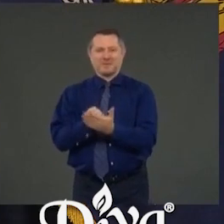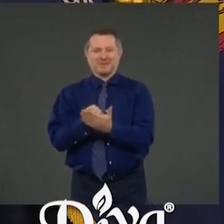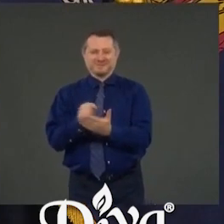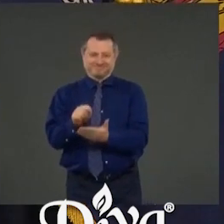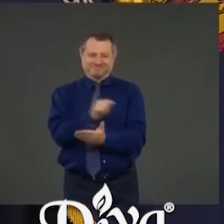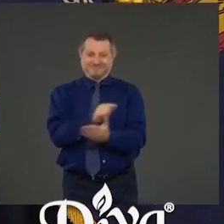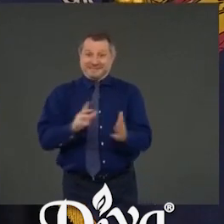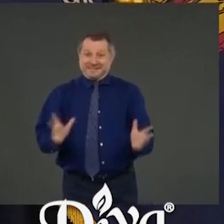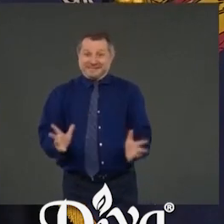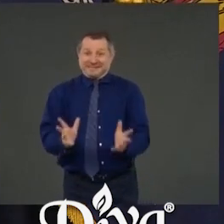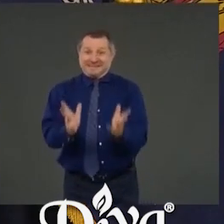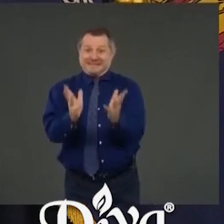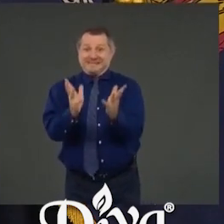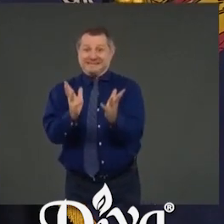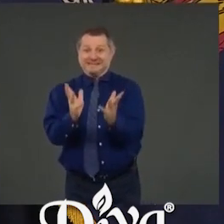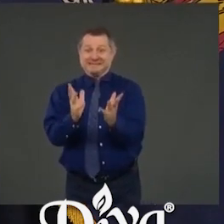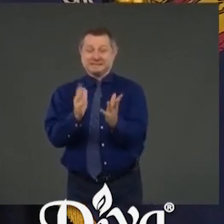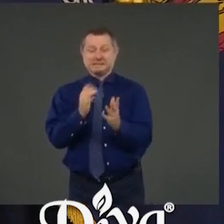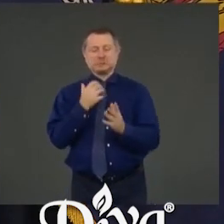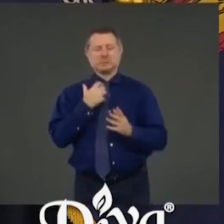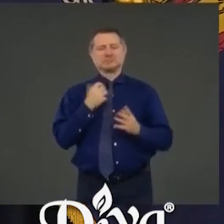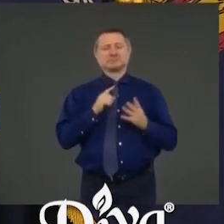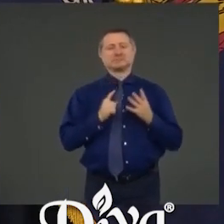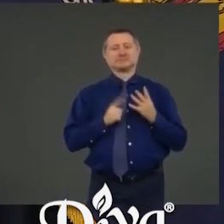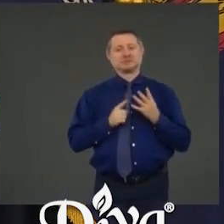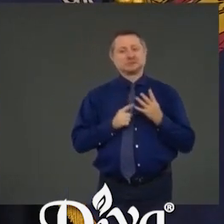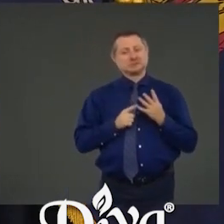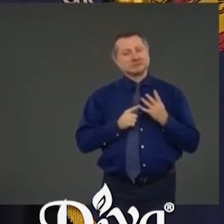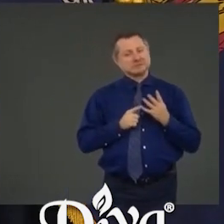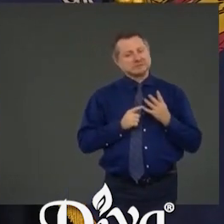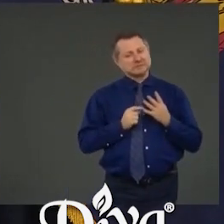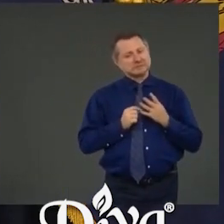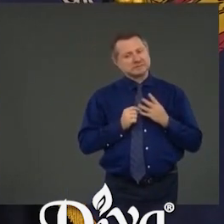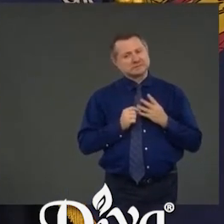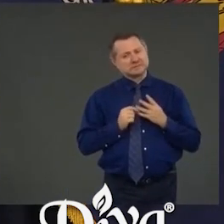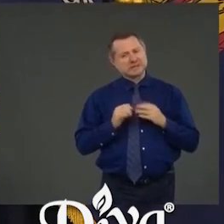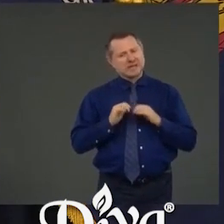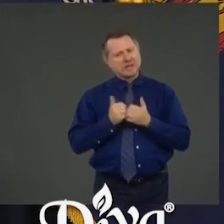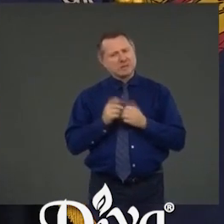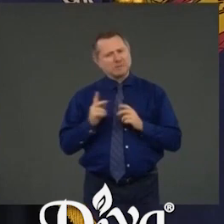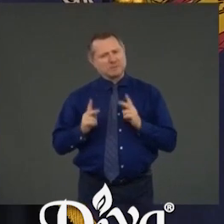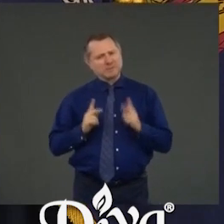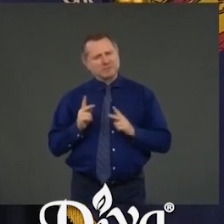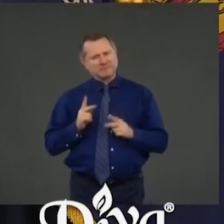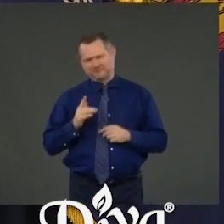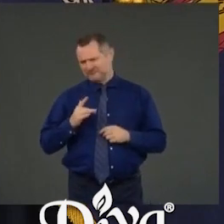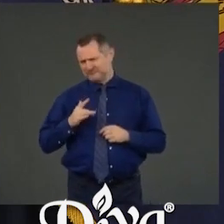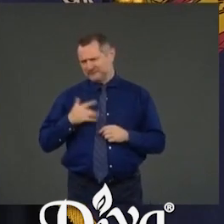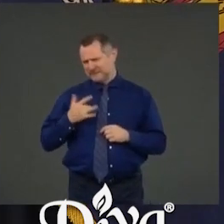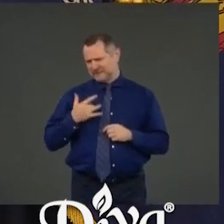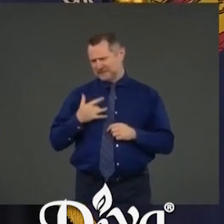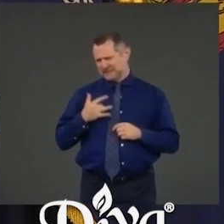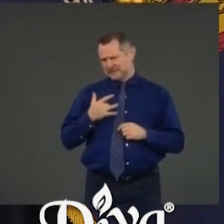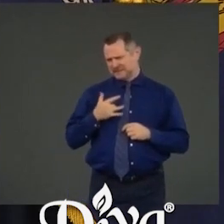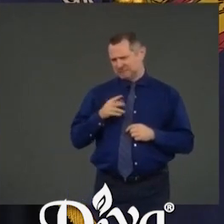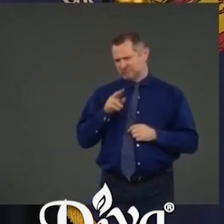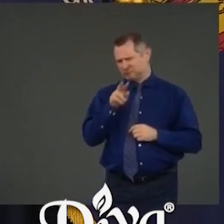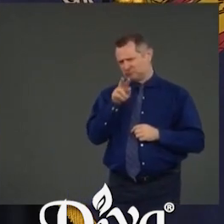then there's a fourth, which is the intangible. How do people feel about how the city is